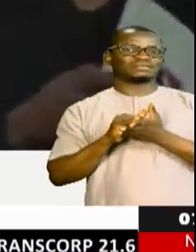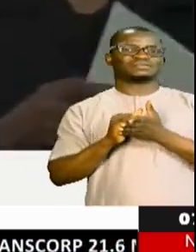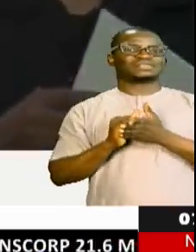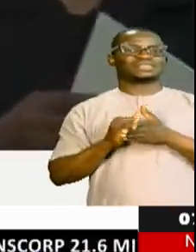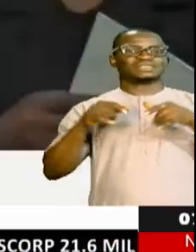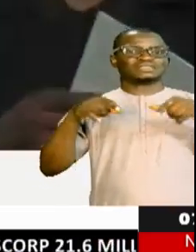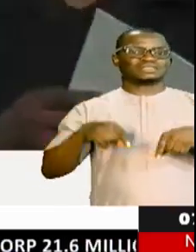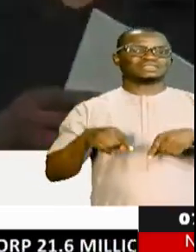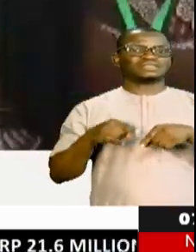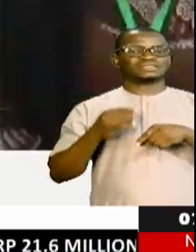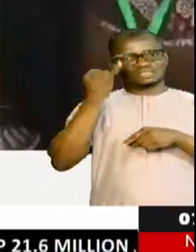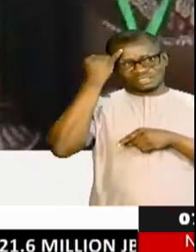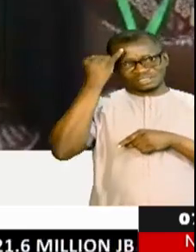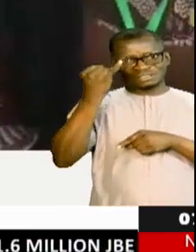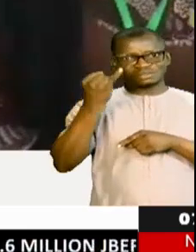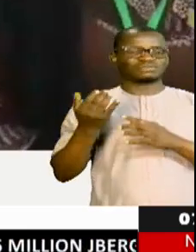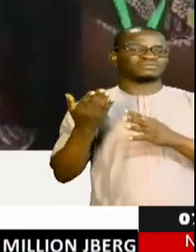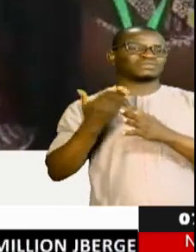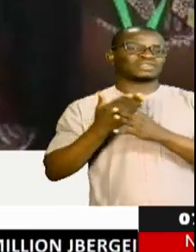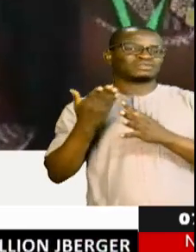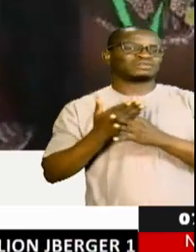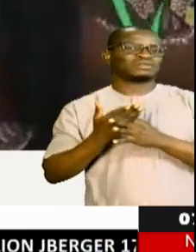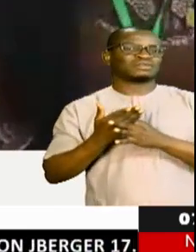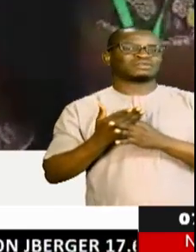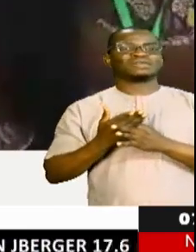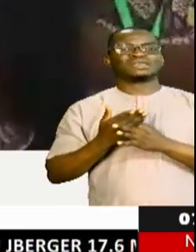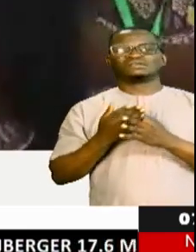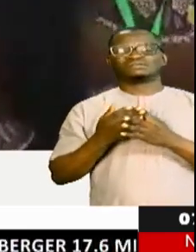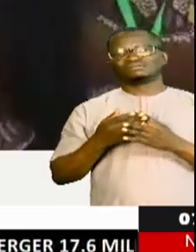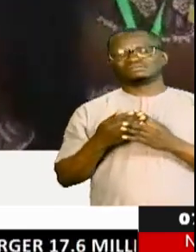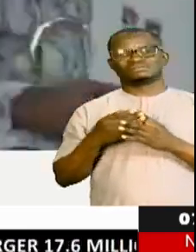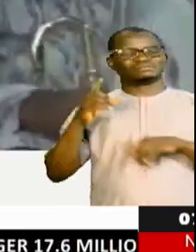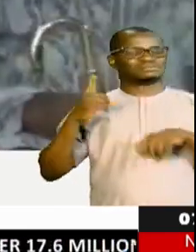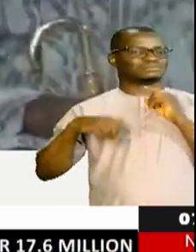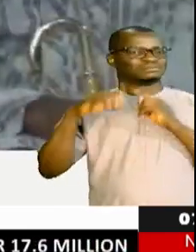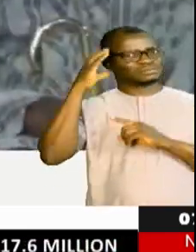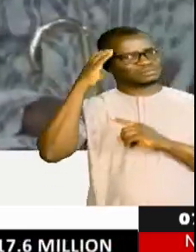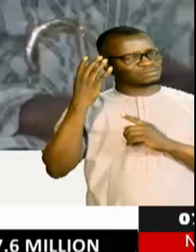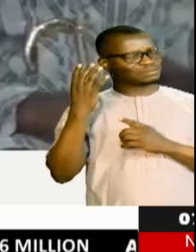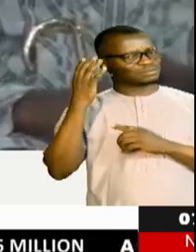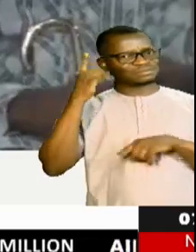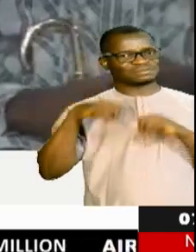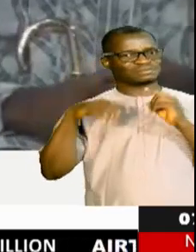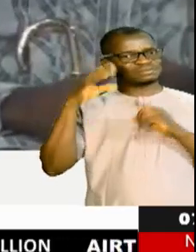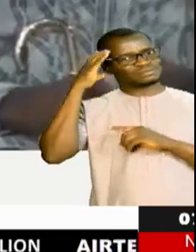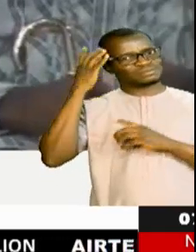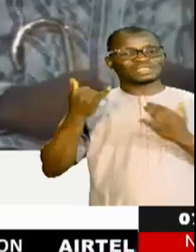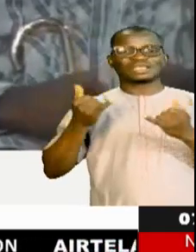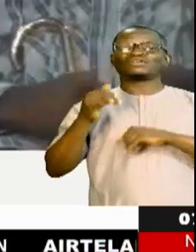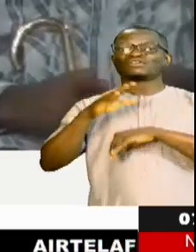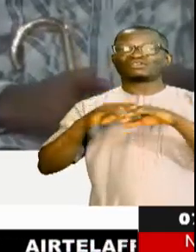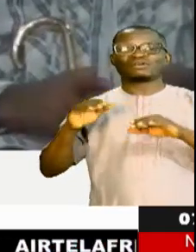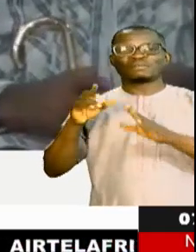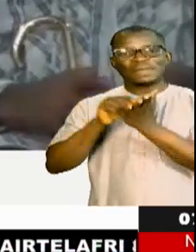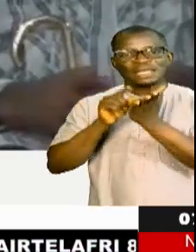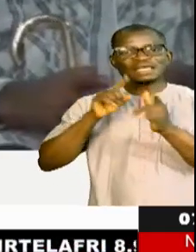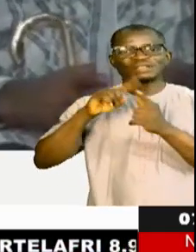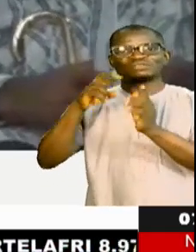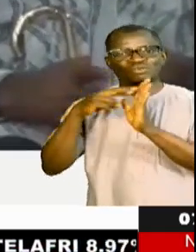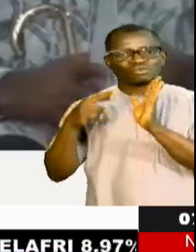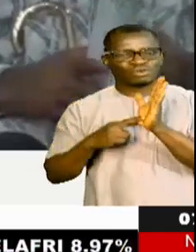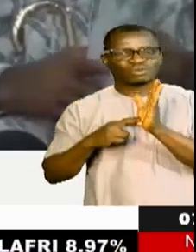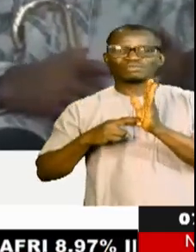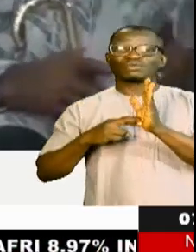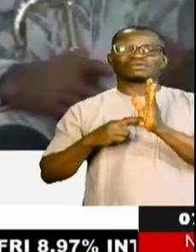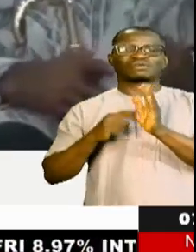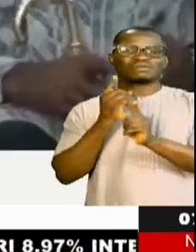has initiated interventions and reforms to cushion the present economic realities. He called on the media to report to foster peaceful